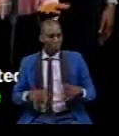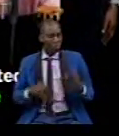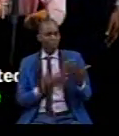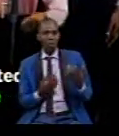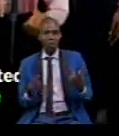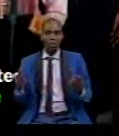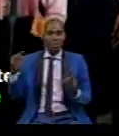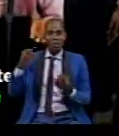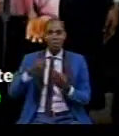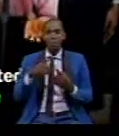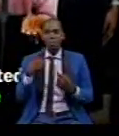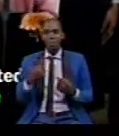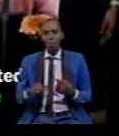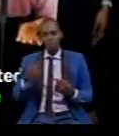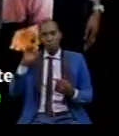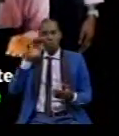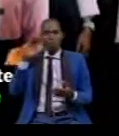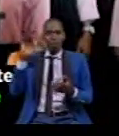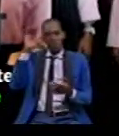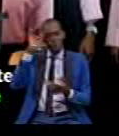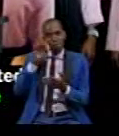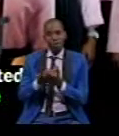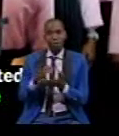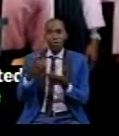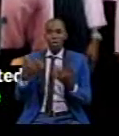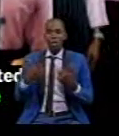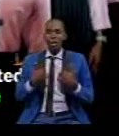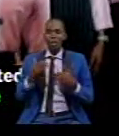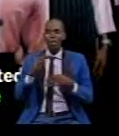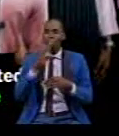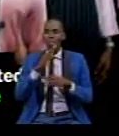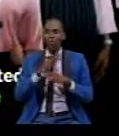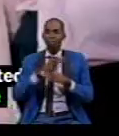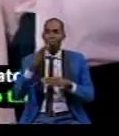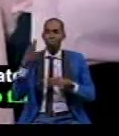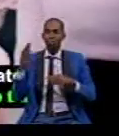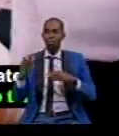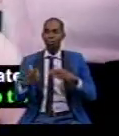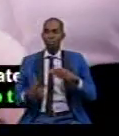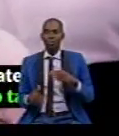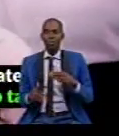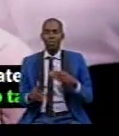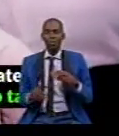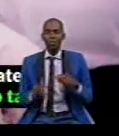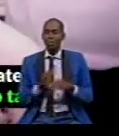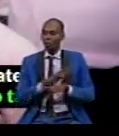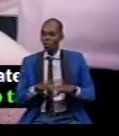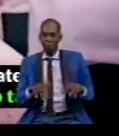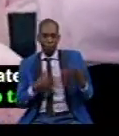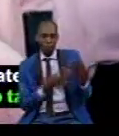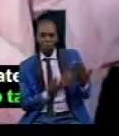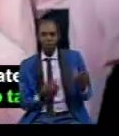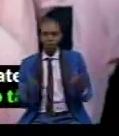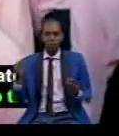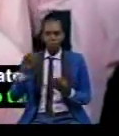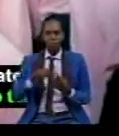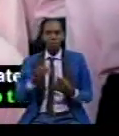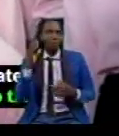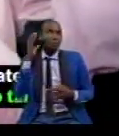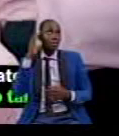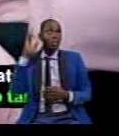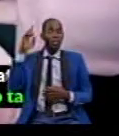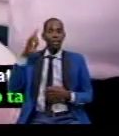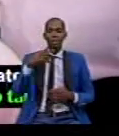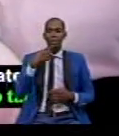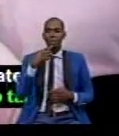enter into the kingdom of heaven." Now, when people read verses of